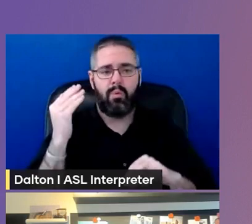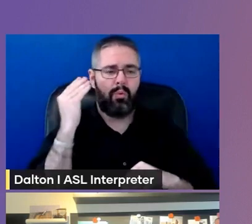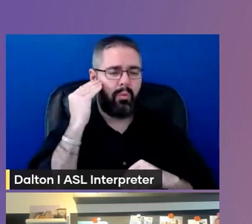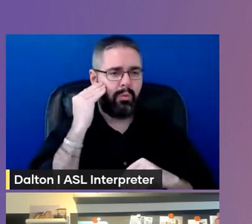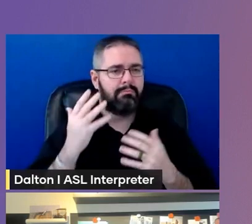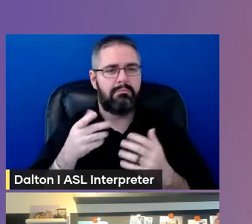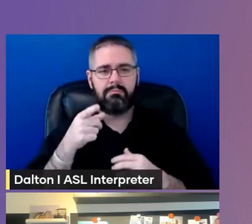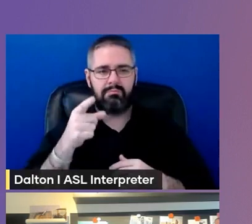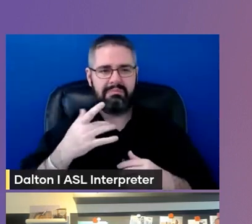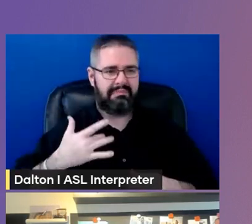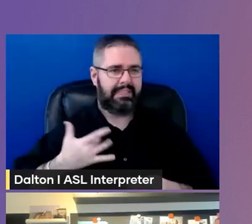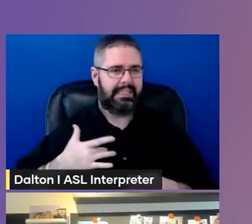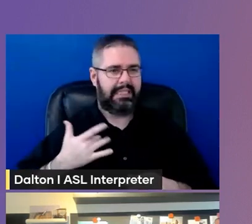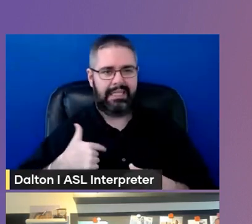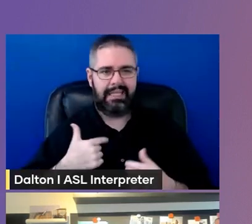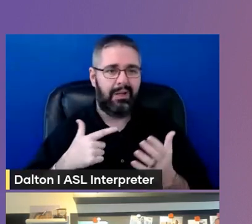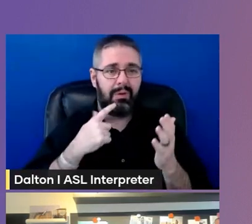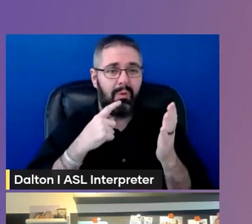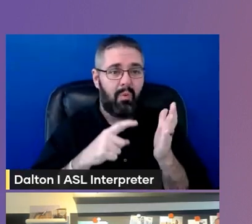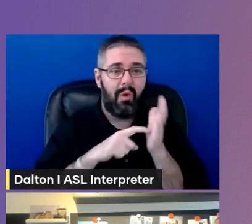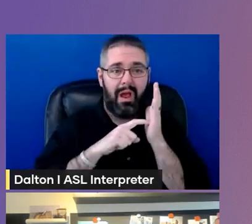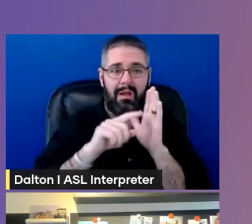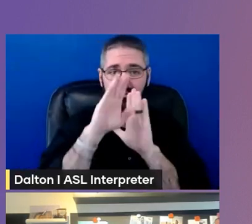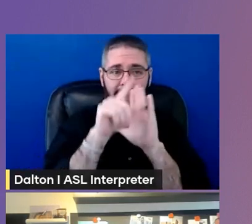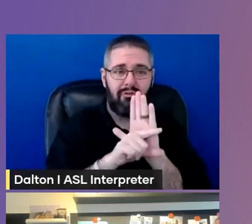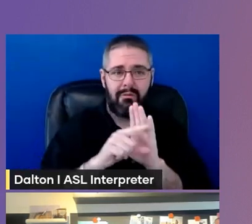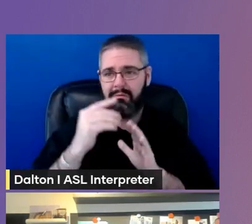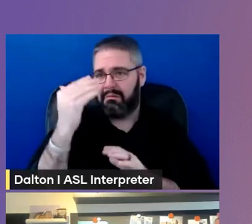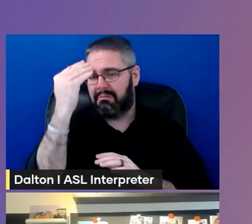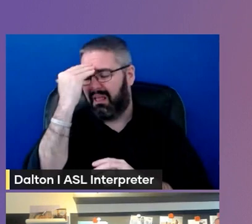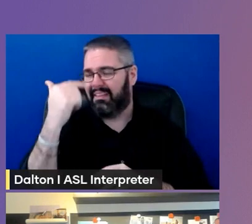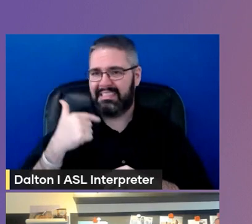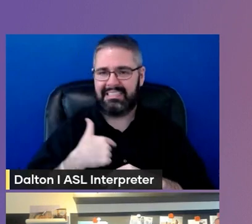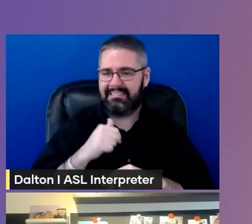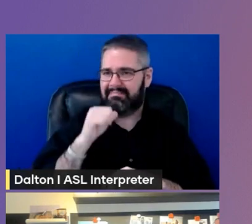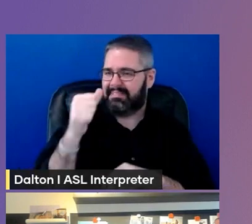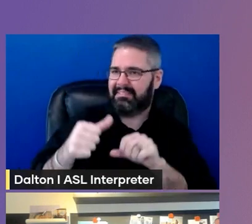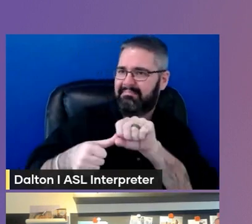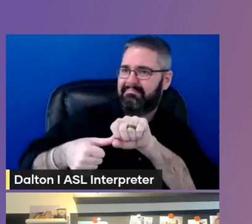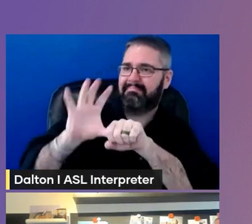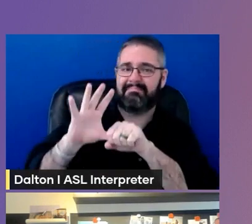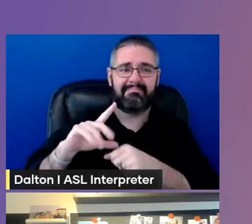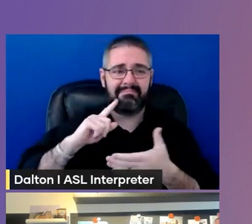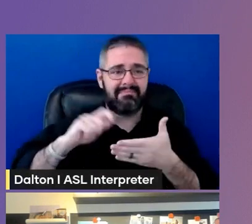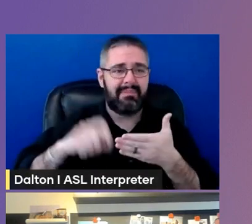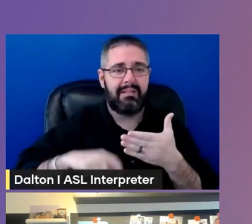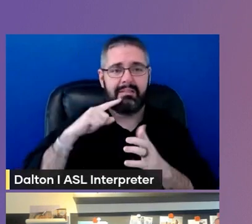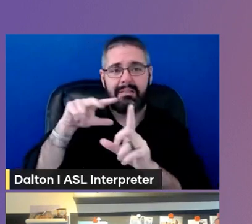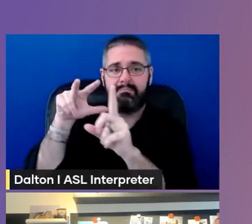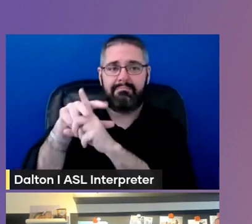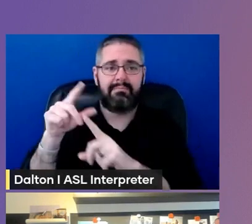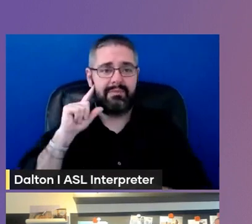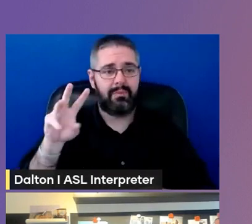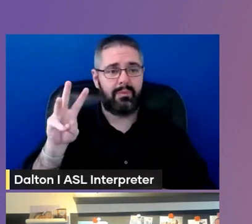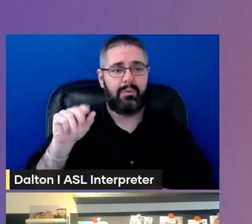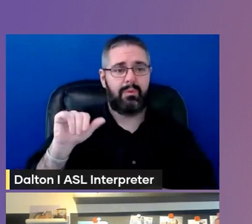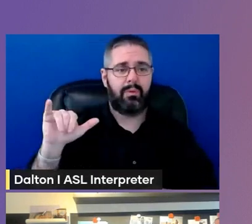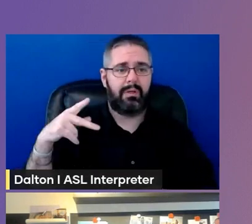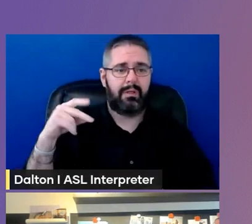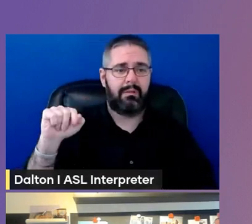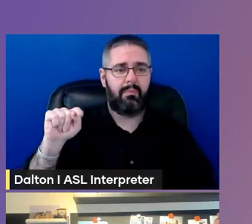if you feel like you don't have the required background knowledge, writing a plugin for HashiCorp Waypoint really isn't that complicated. There's